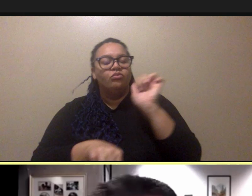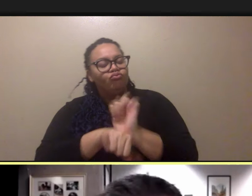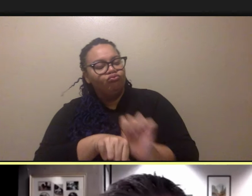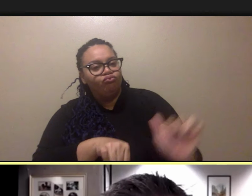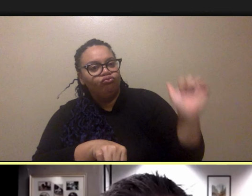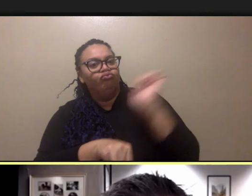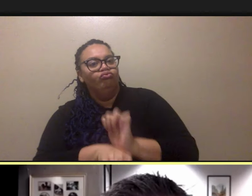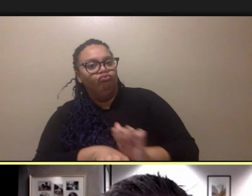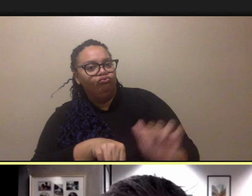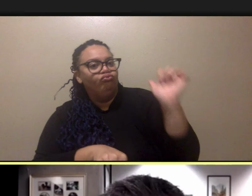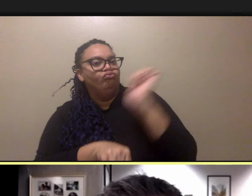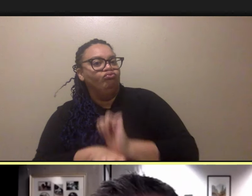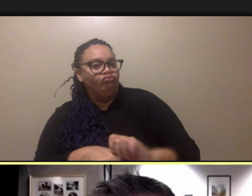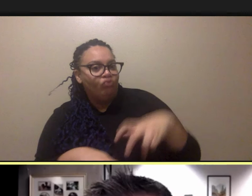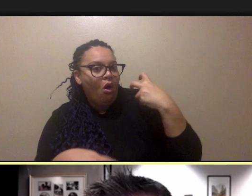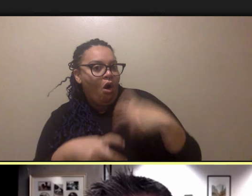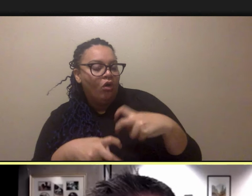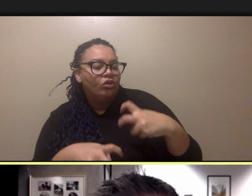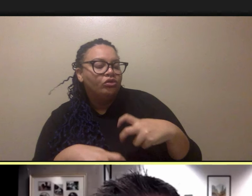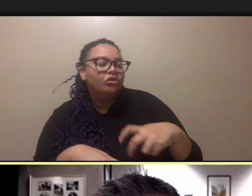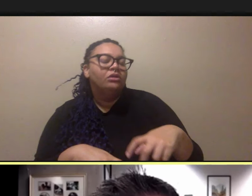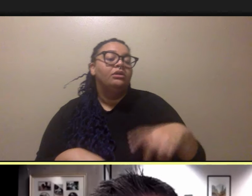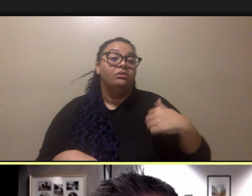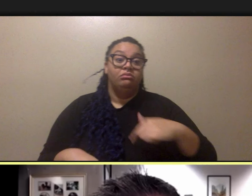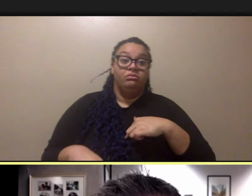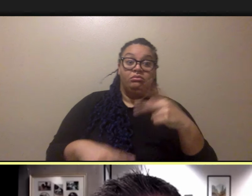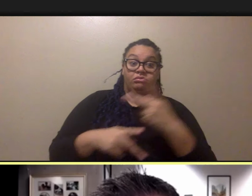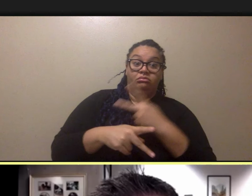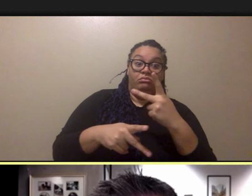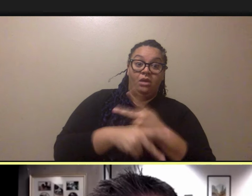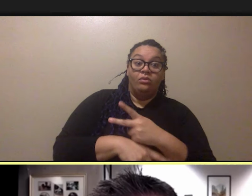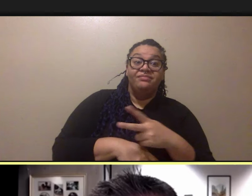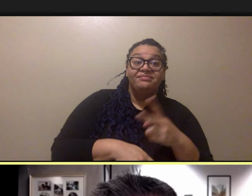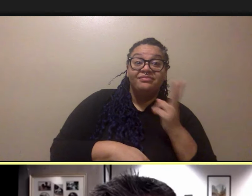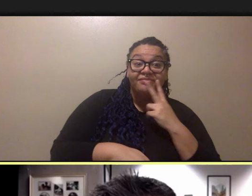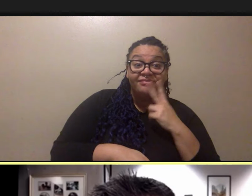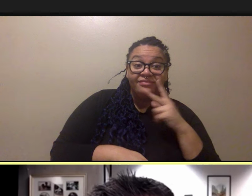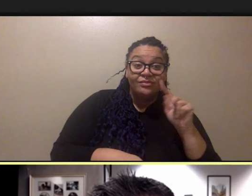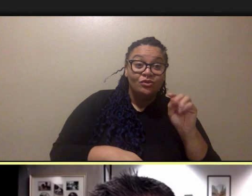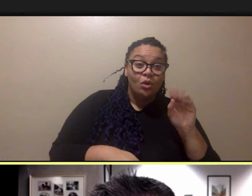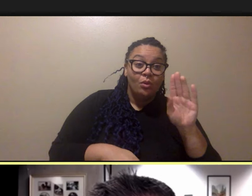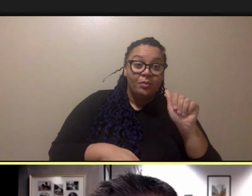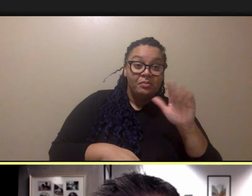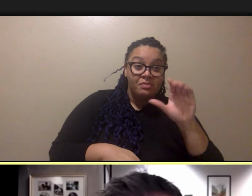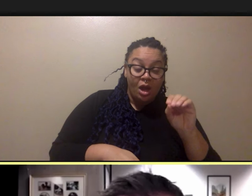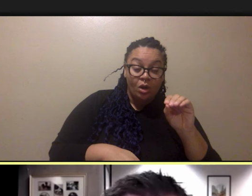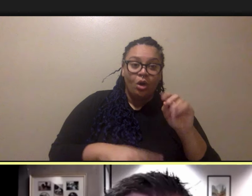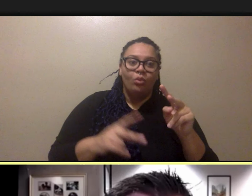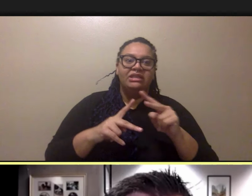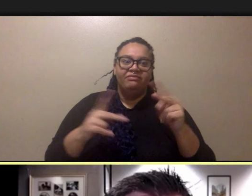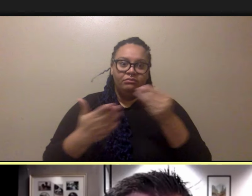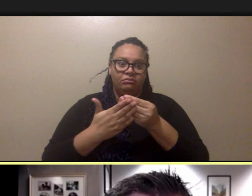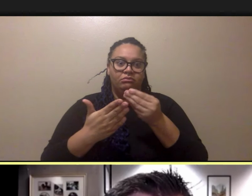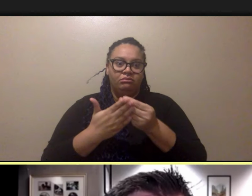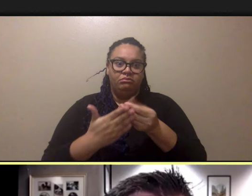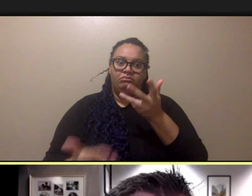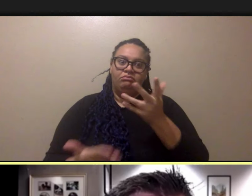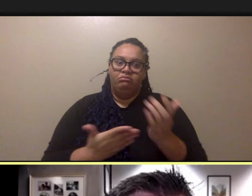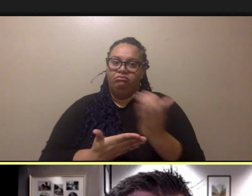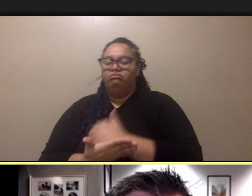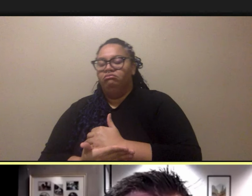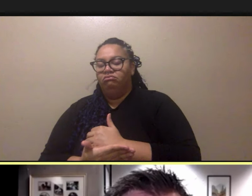a lucrative crop. But still, servitude was seen as preferable to slavery. For one, it was just much cheaper. A slave